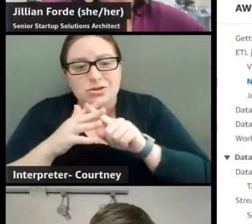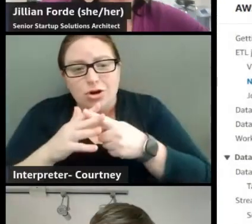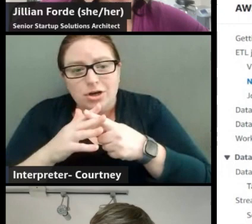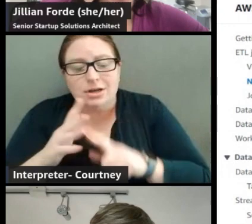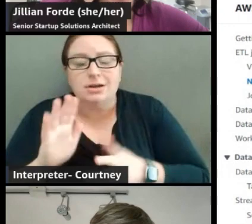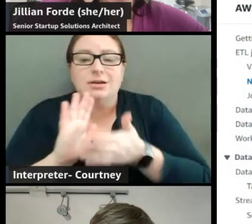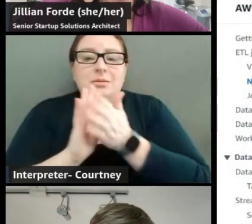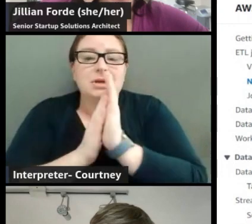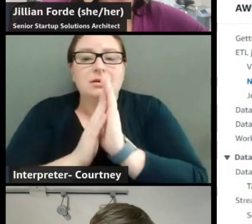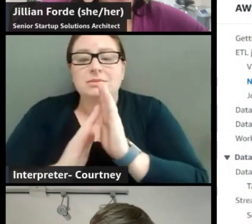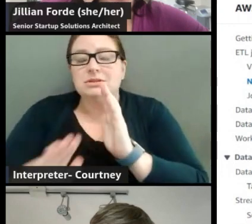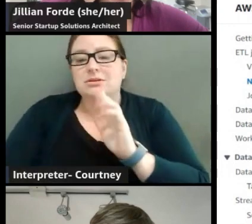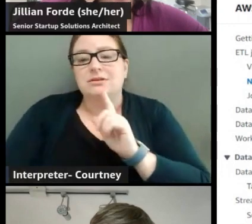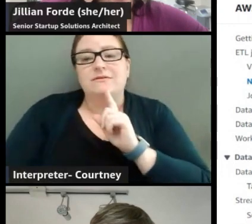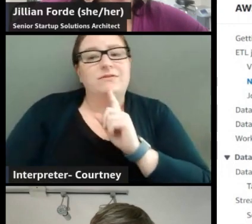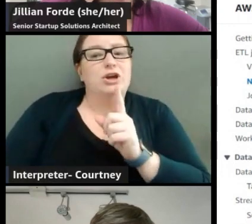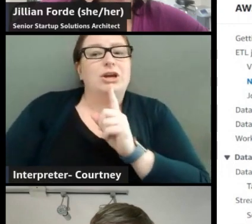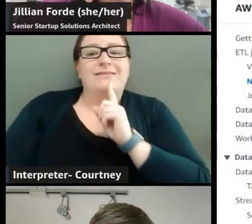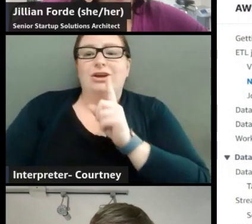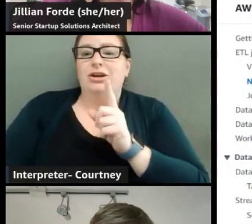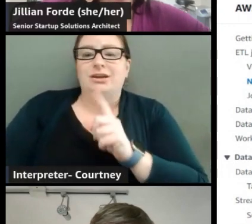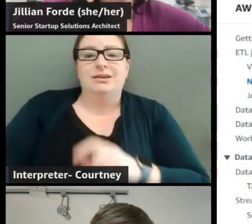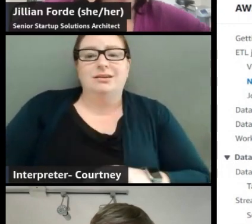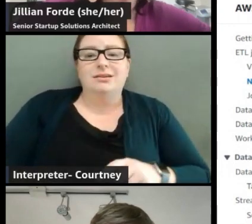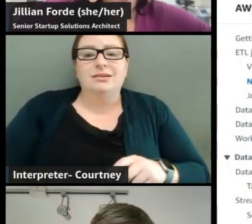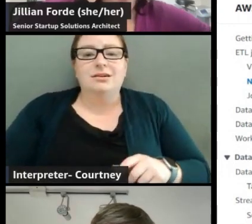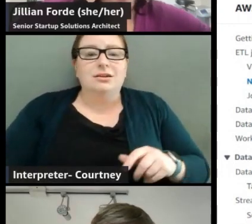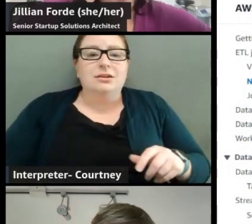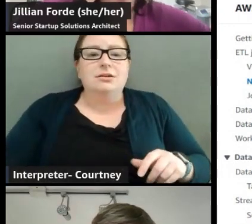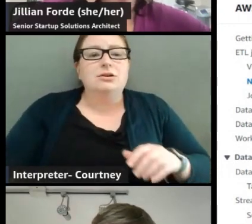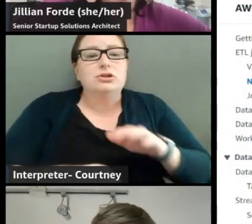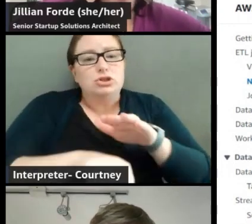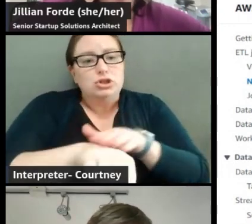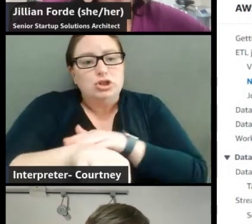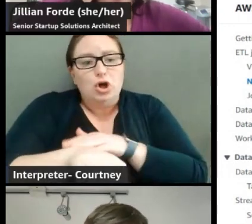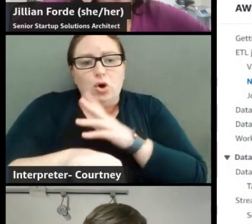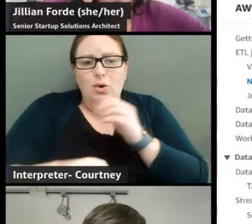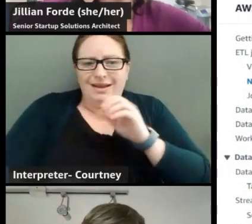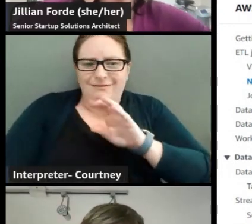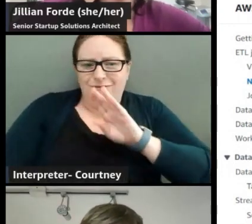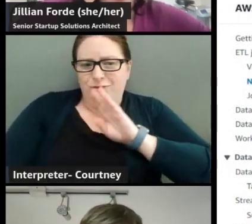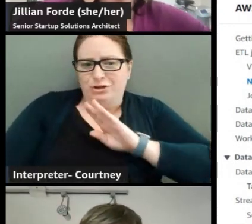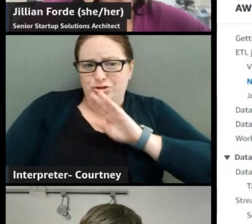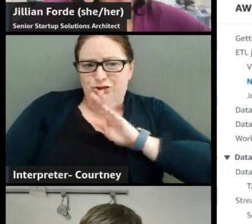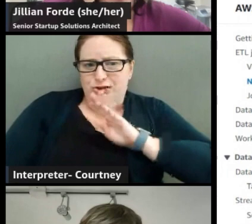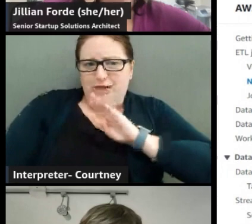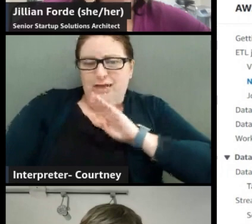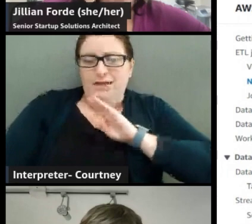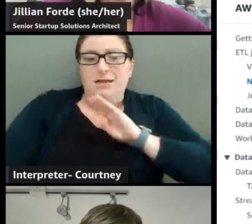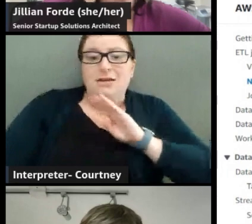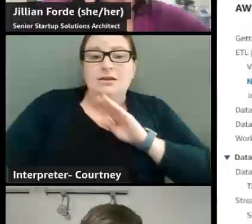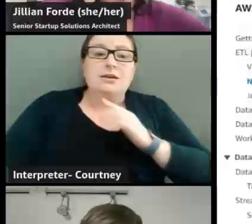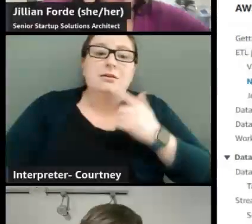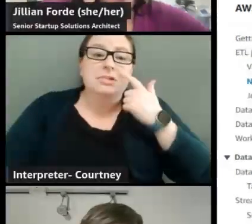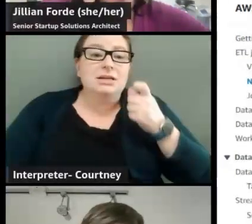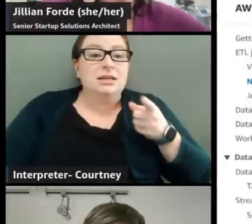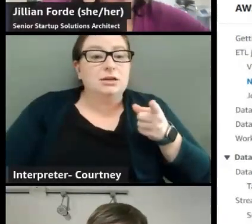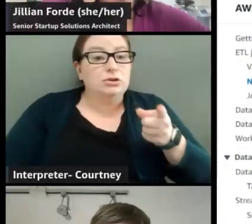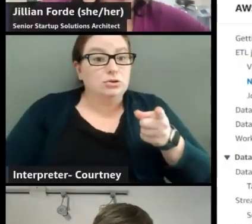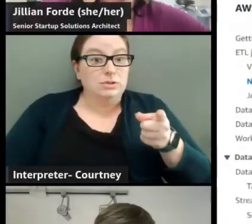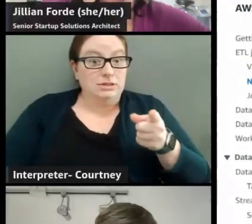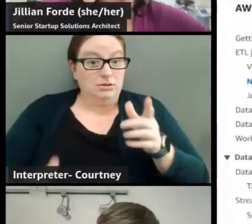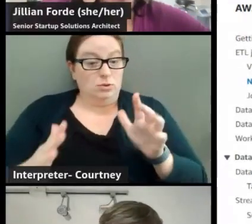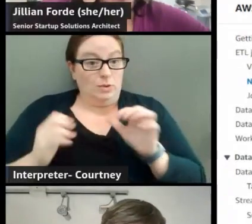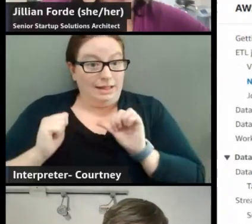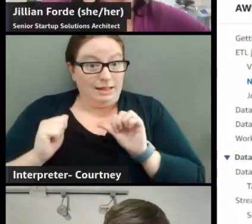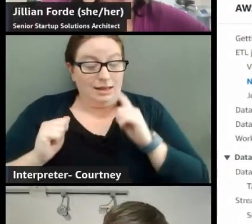very, very slow, and it just very frustrating. The fact that I can do this very quickly means that I can actually